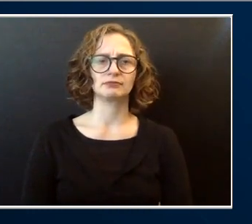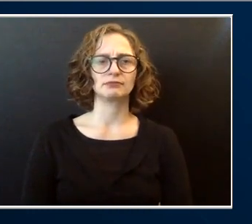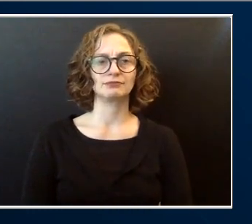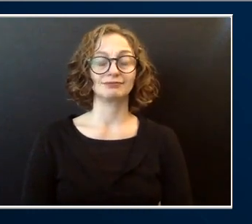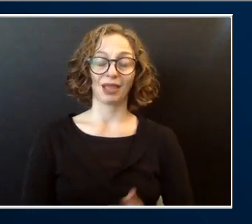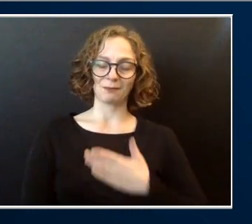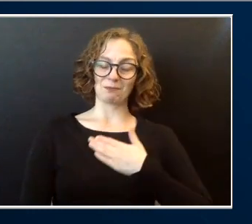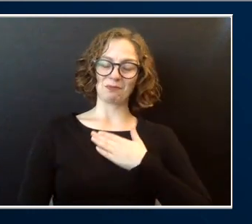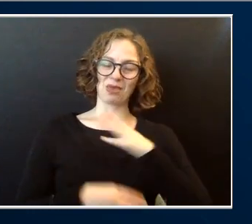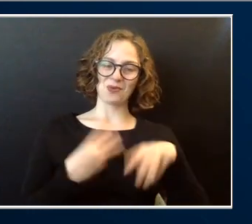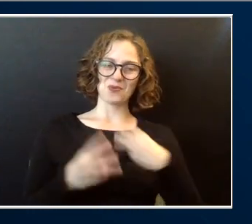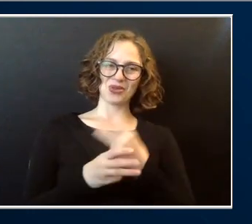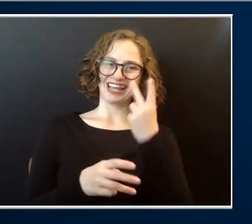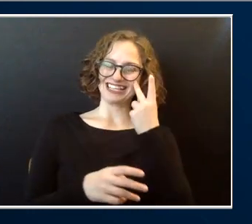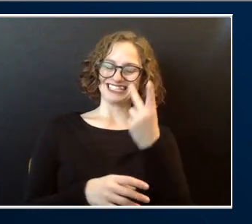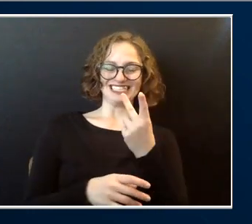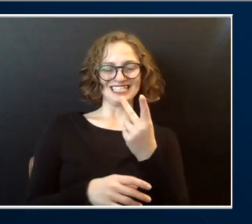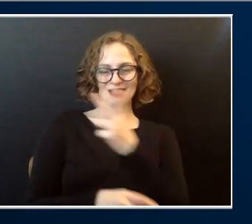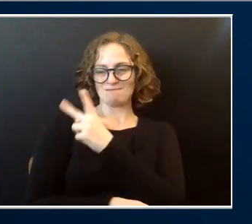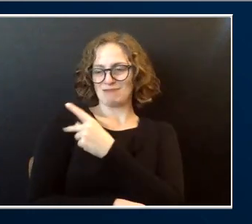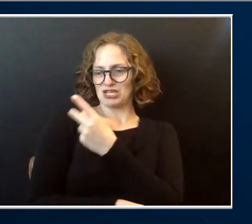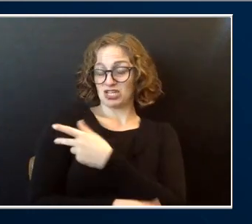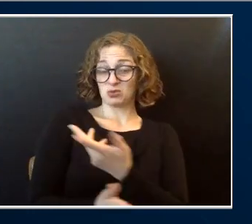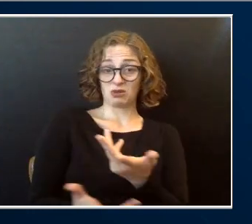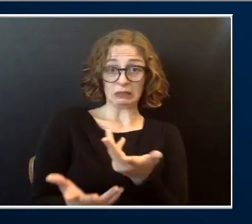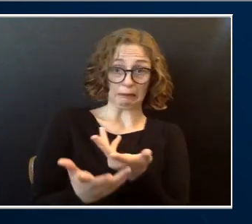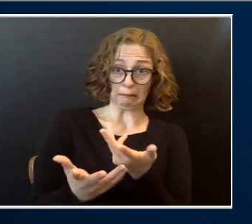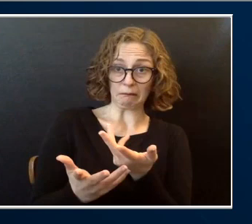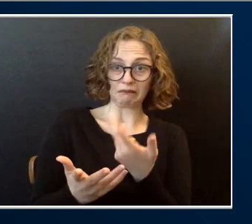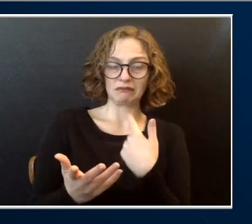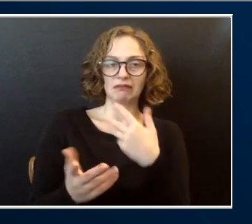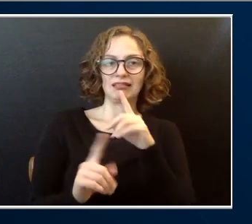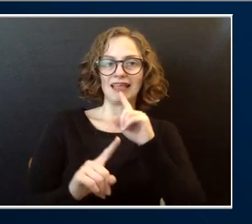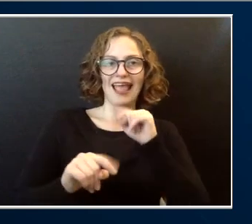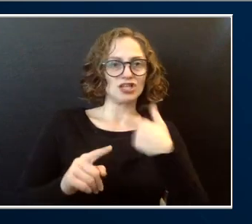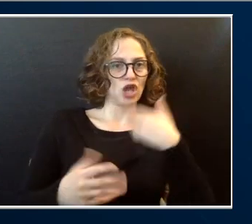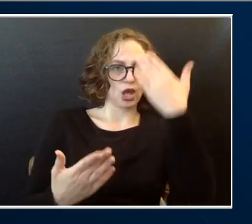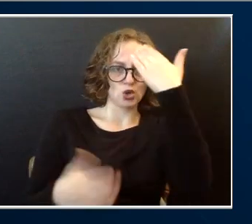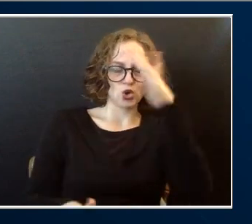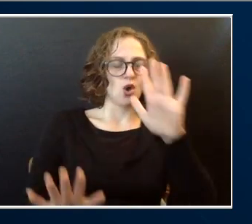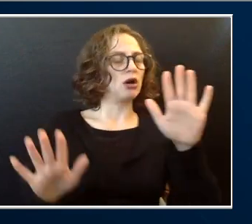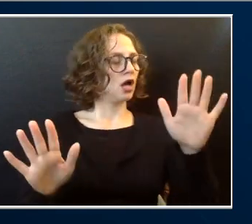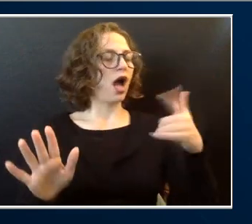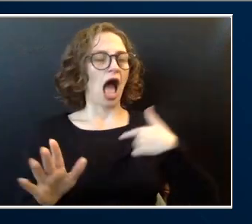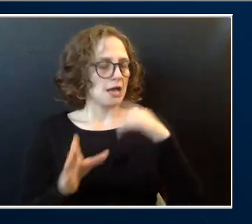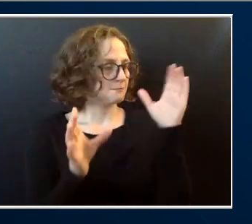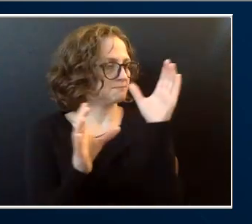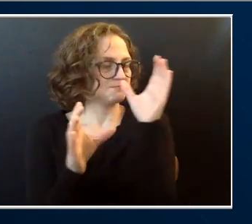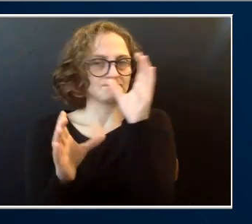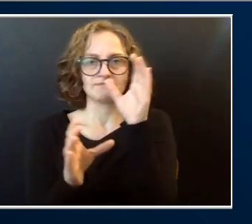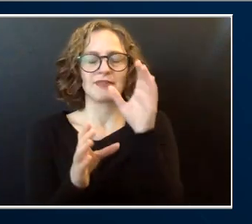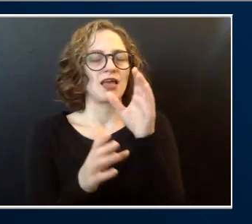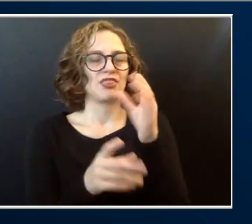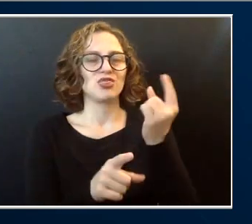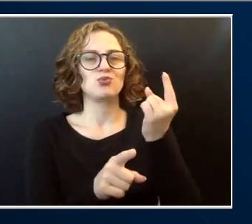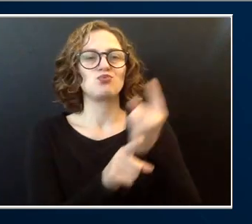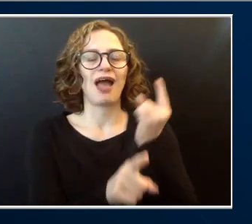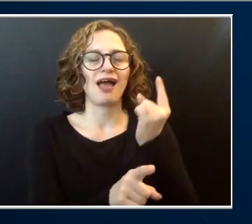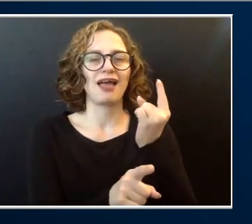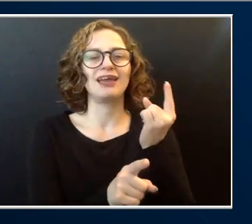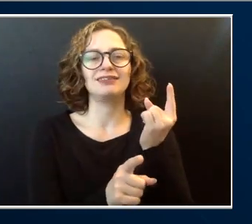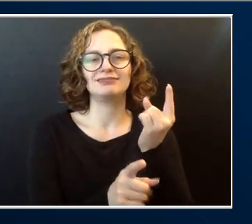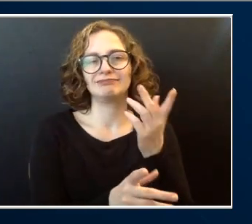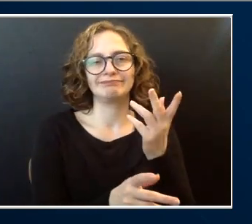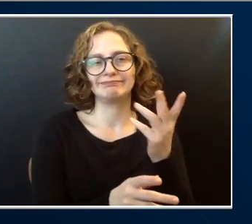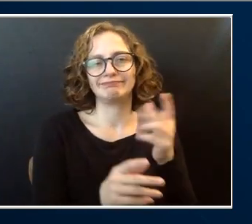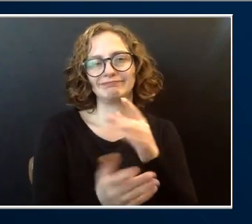I don't know the answer in CF or long-term, I'll make sure I get them into the right spot. Like, so this is who you need to go see. And the world for my area